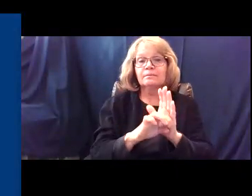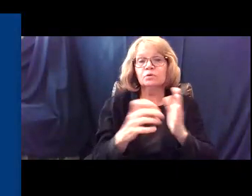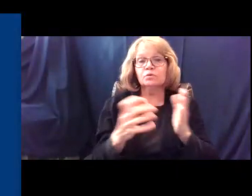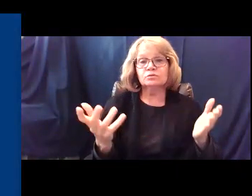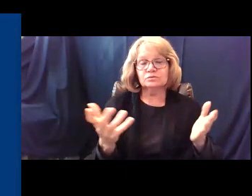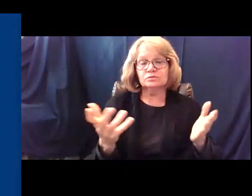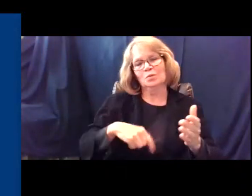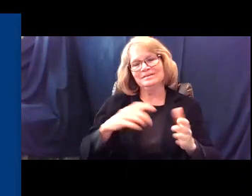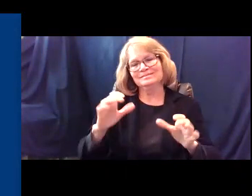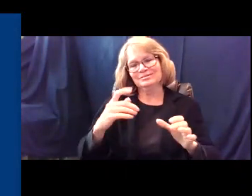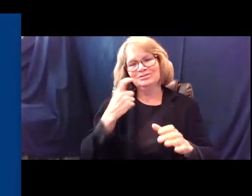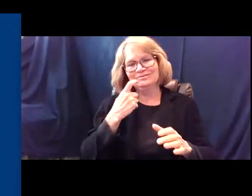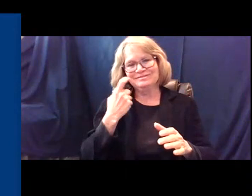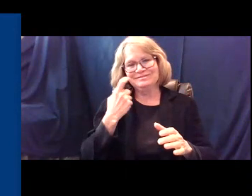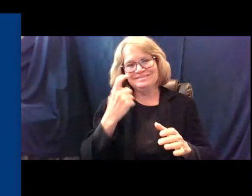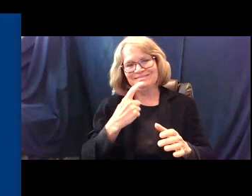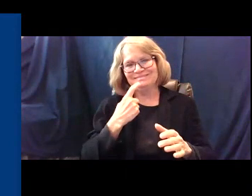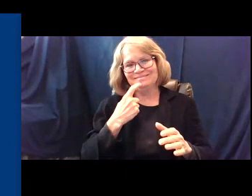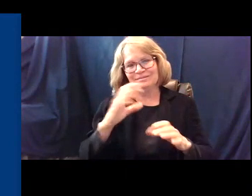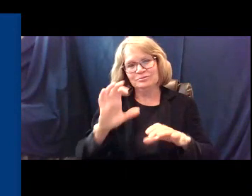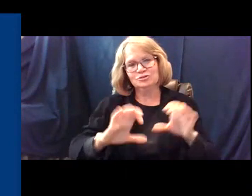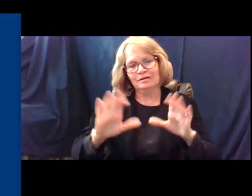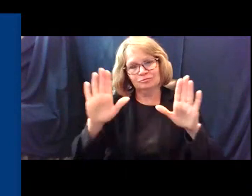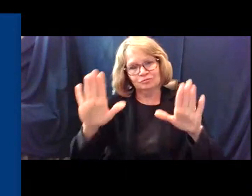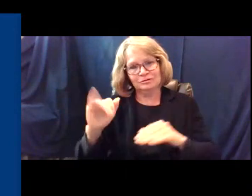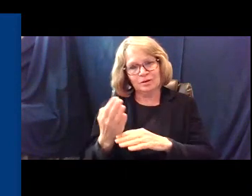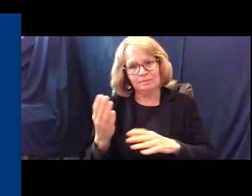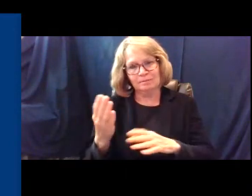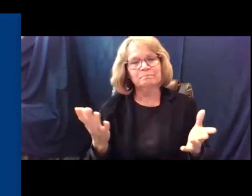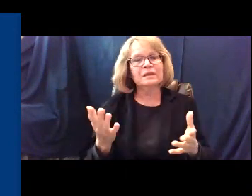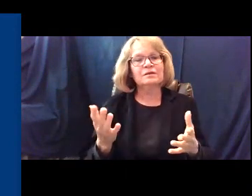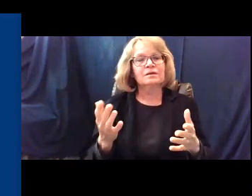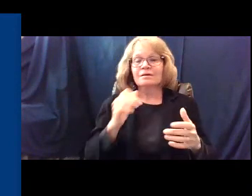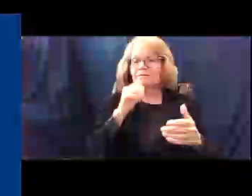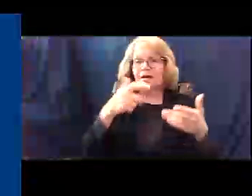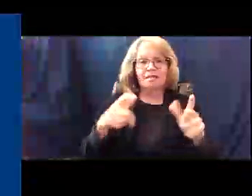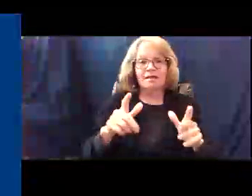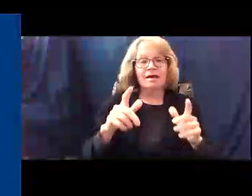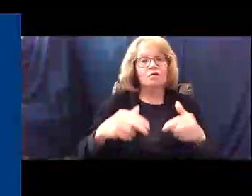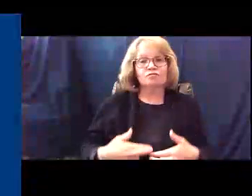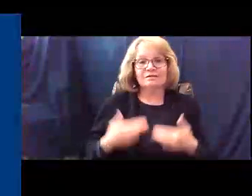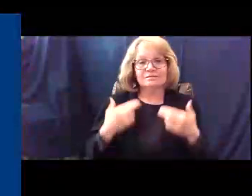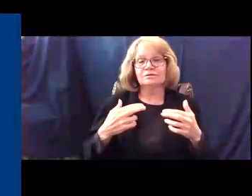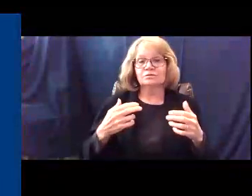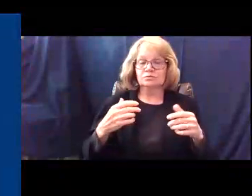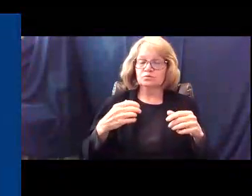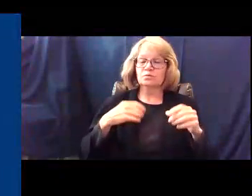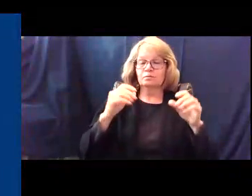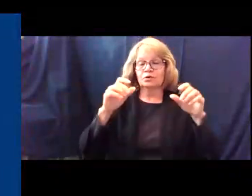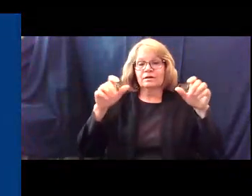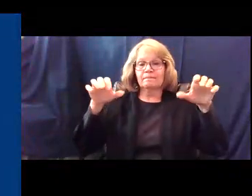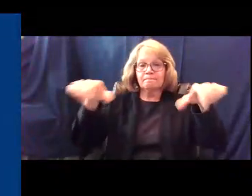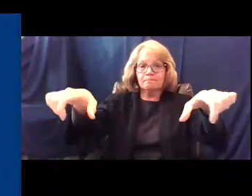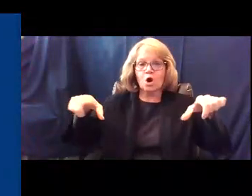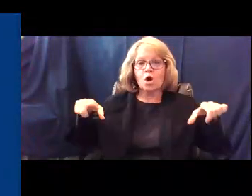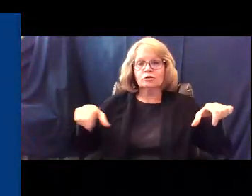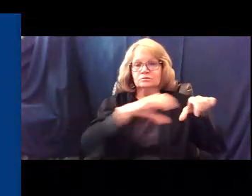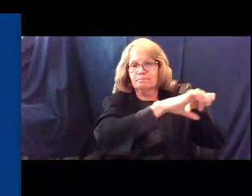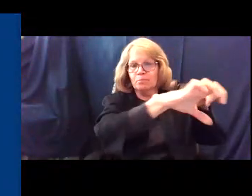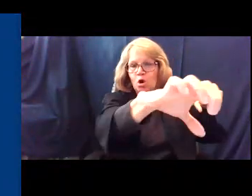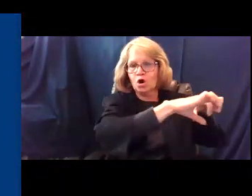in the chat, great job everyone, include not allowing a resident to install grab bars in a bathroom or not allowing a resident